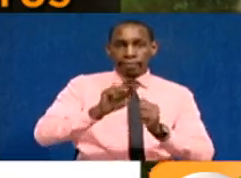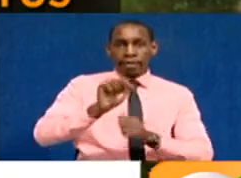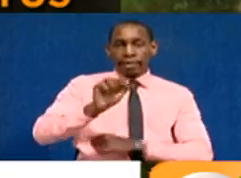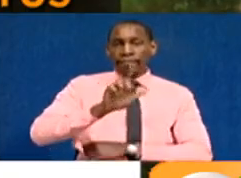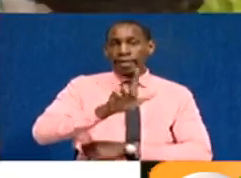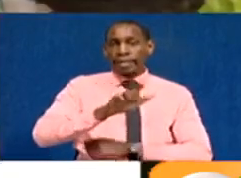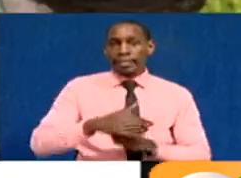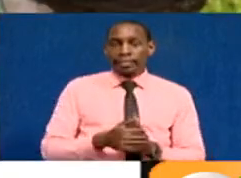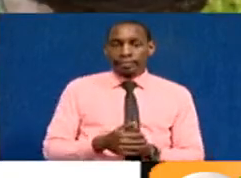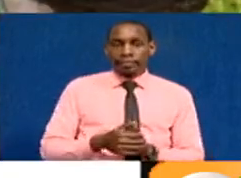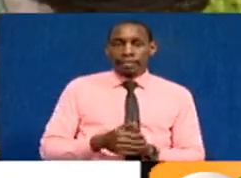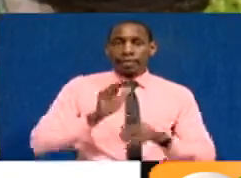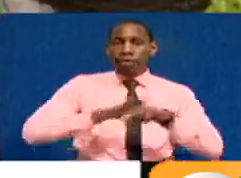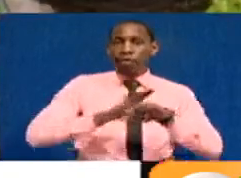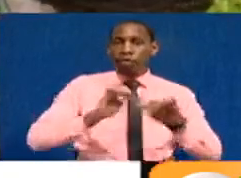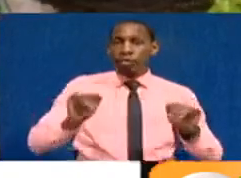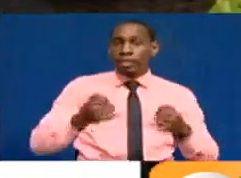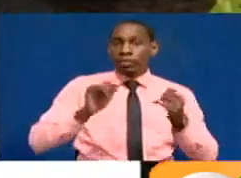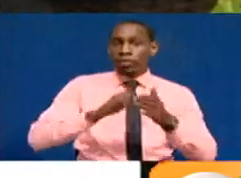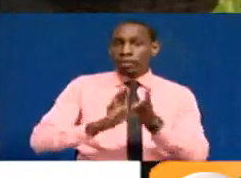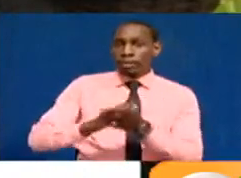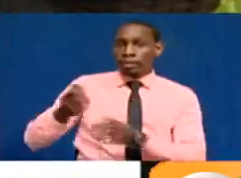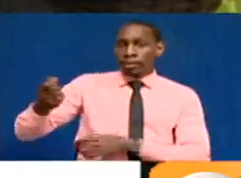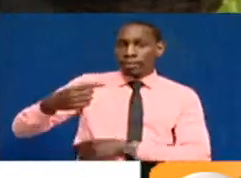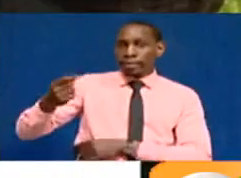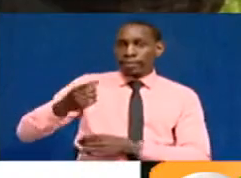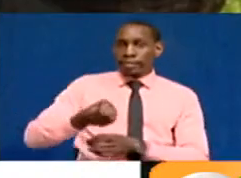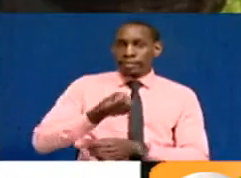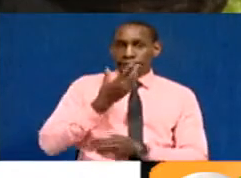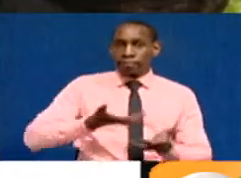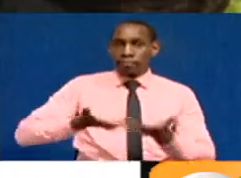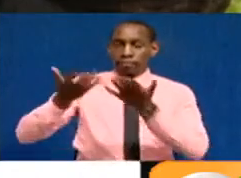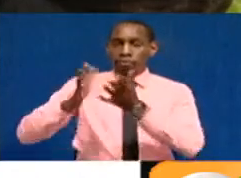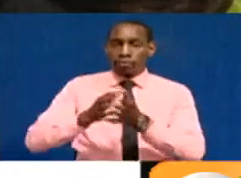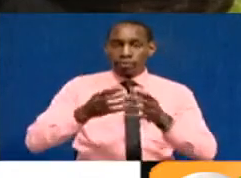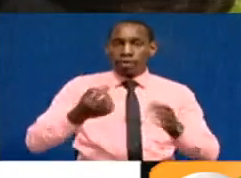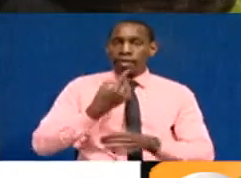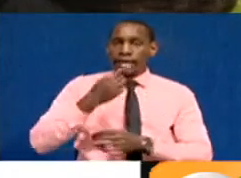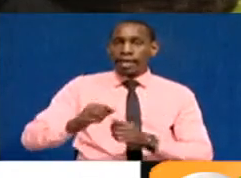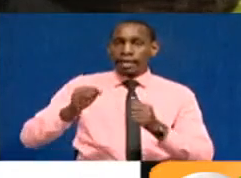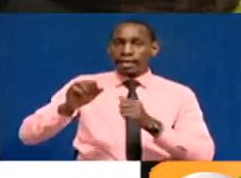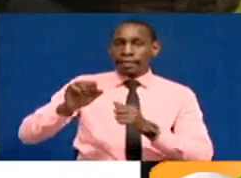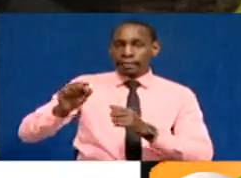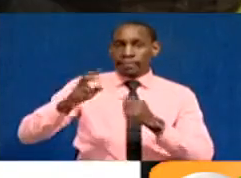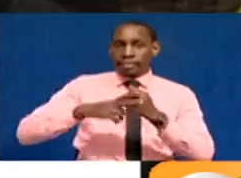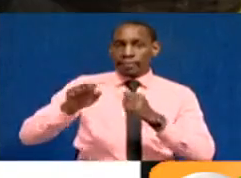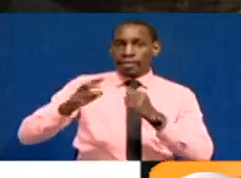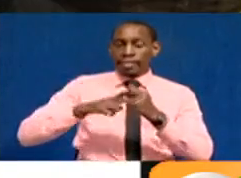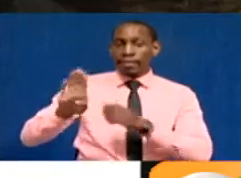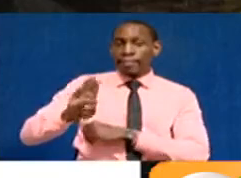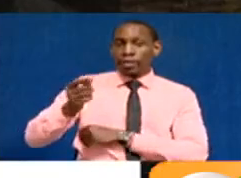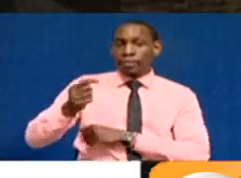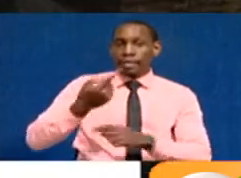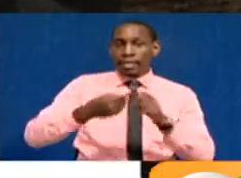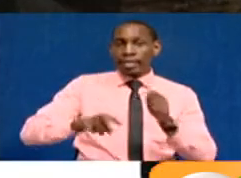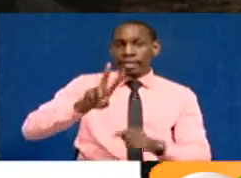million liters. Some good news, though, as earnings from horticultural exports increased to 157.7 billion